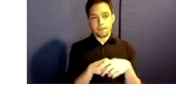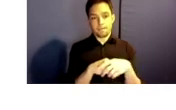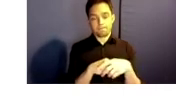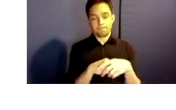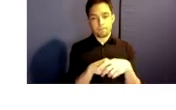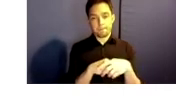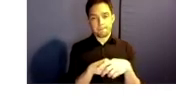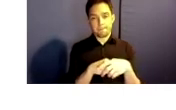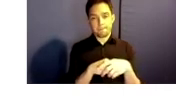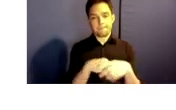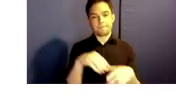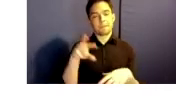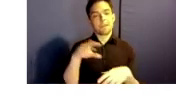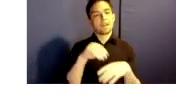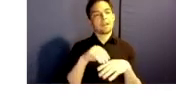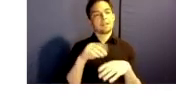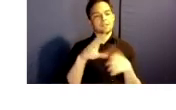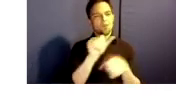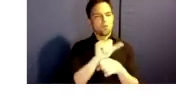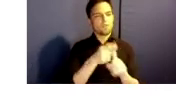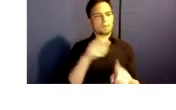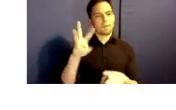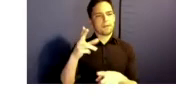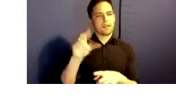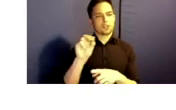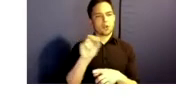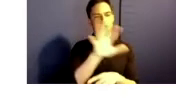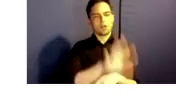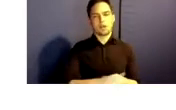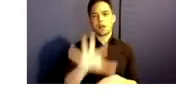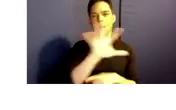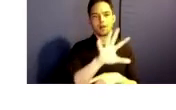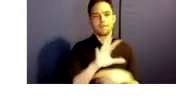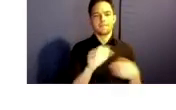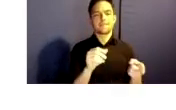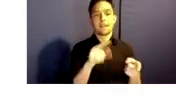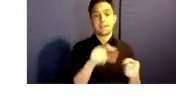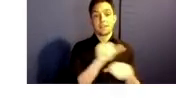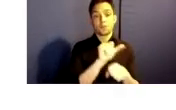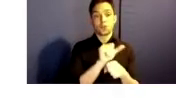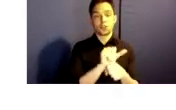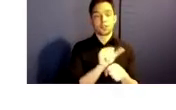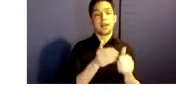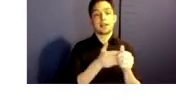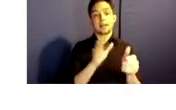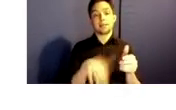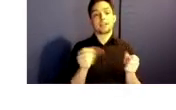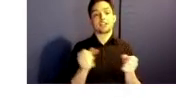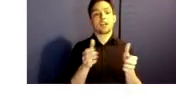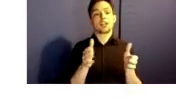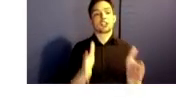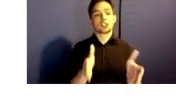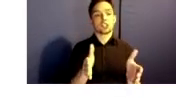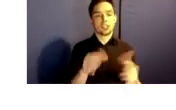in WHO, and this work was mainly led by the Strategic Advisory